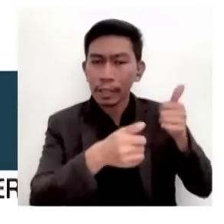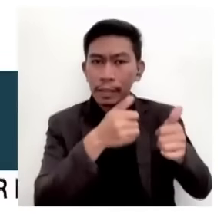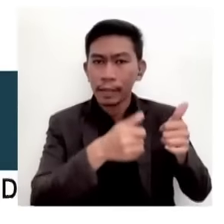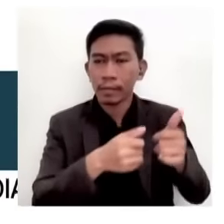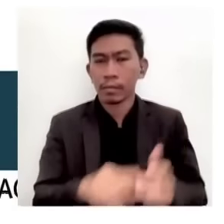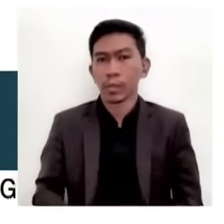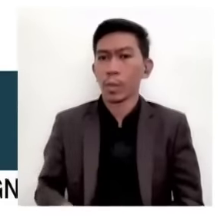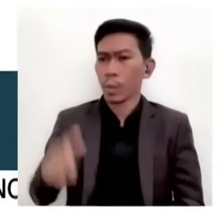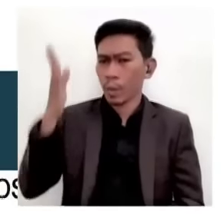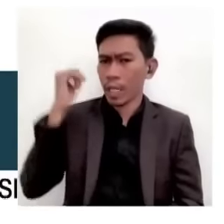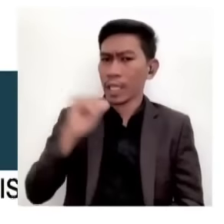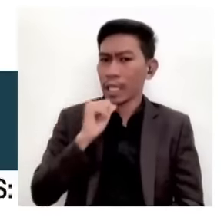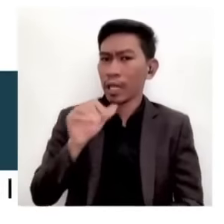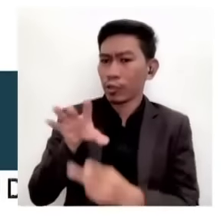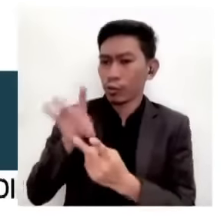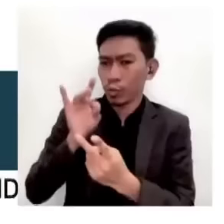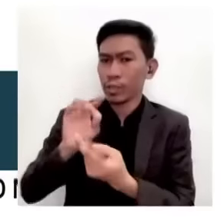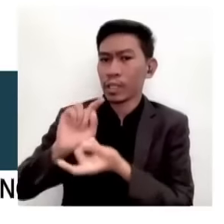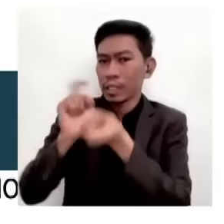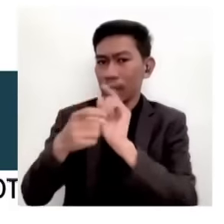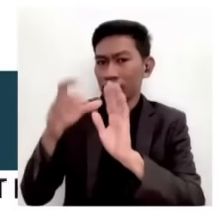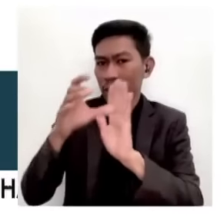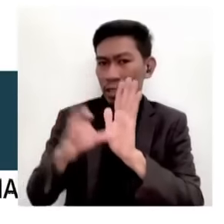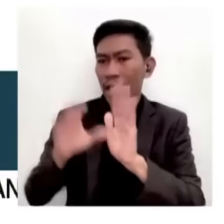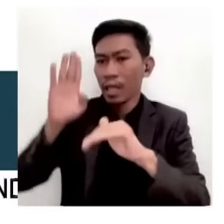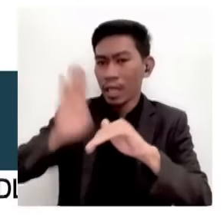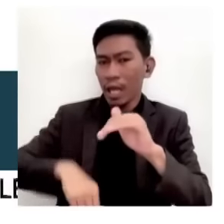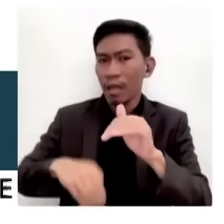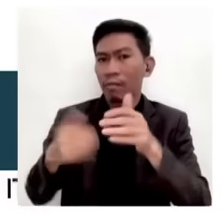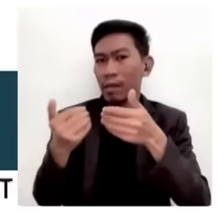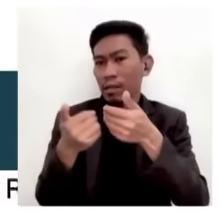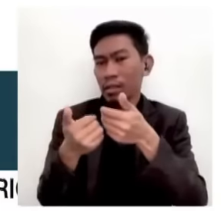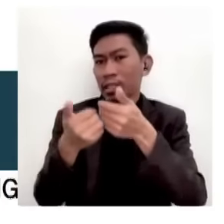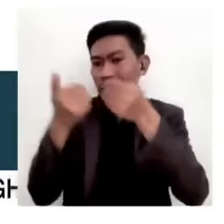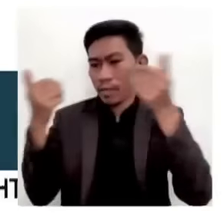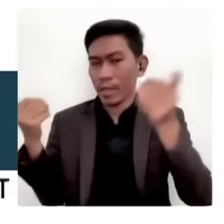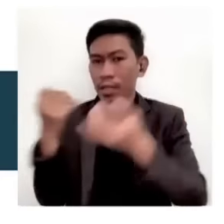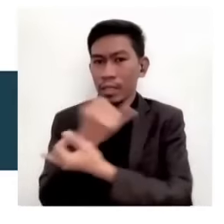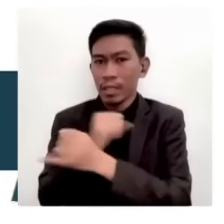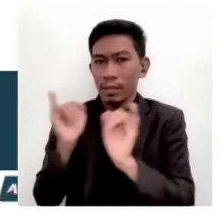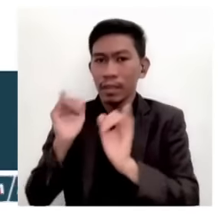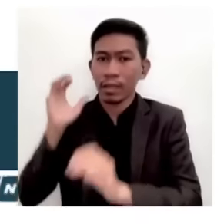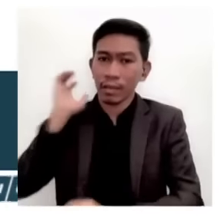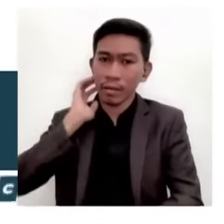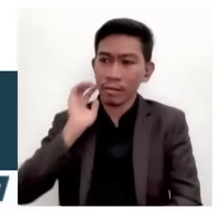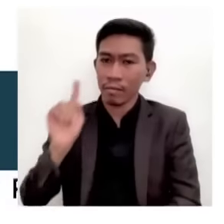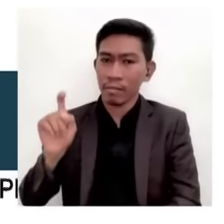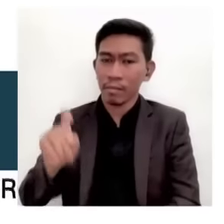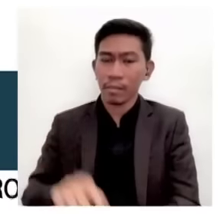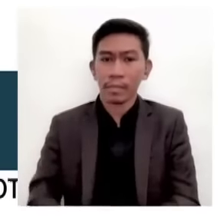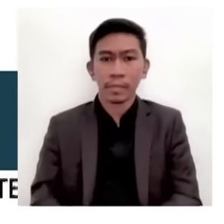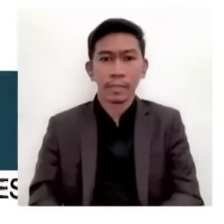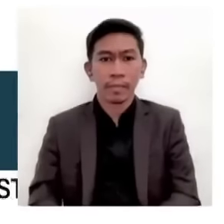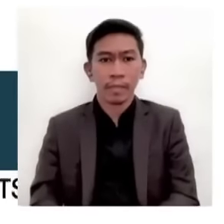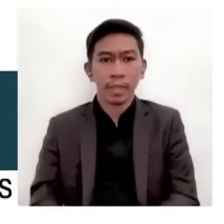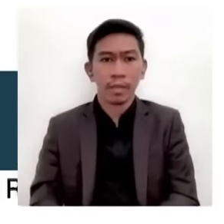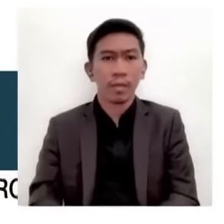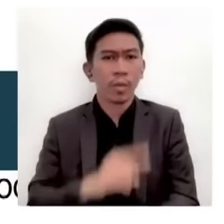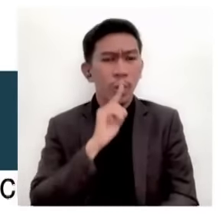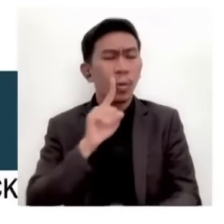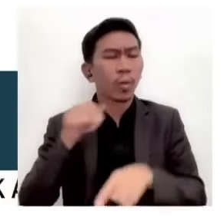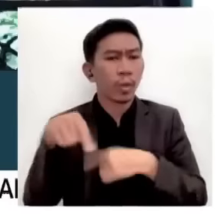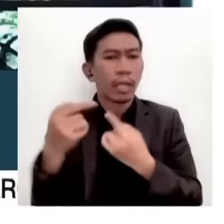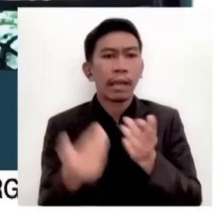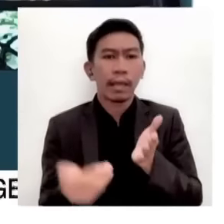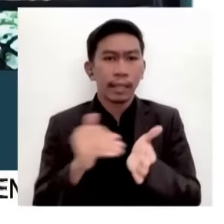why not go that way? Instead, you're going the other way, which is to have an independent Mindanao. You know, we tried that several times. In